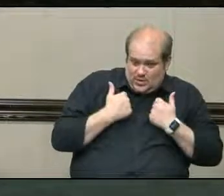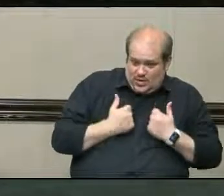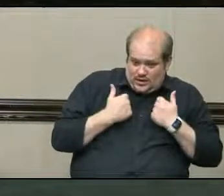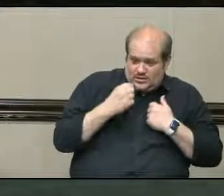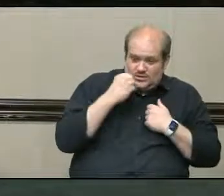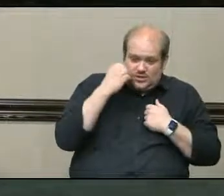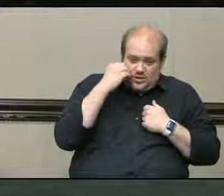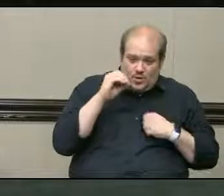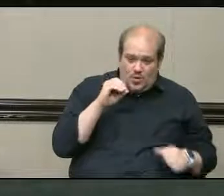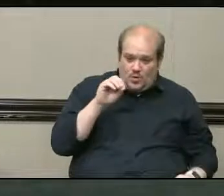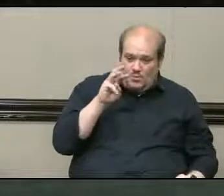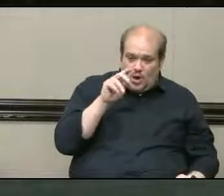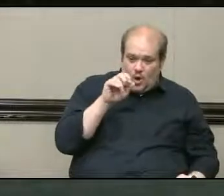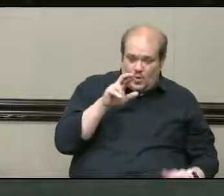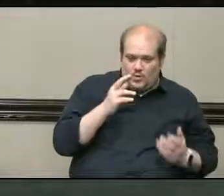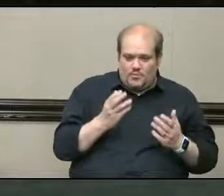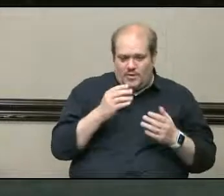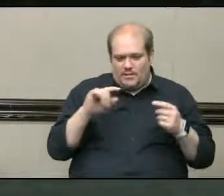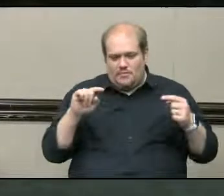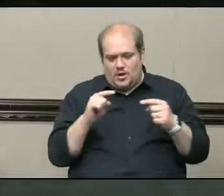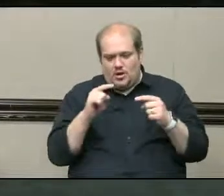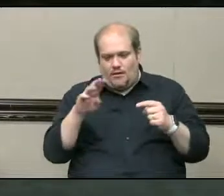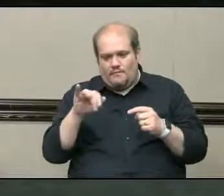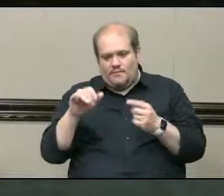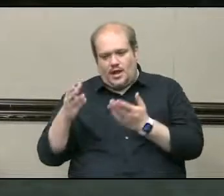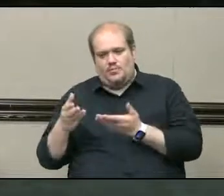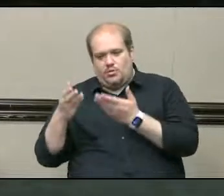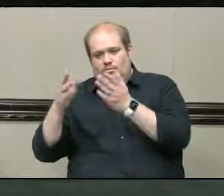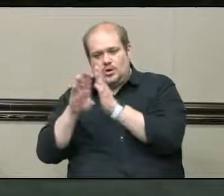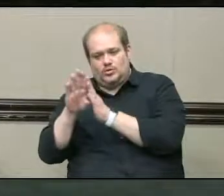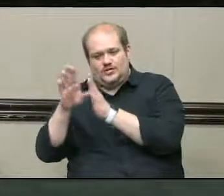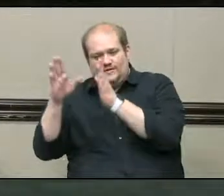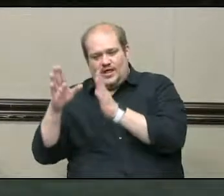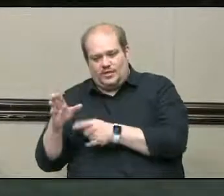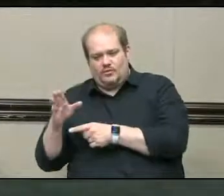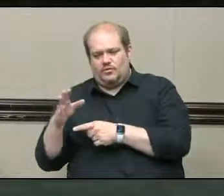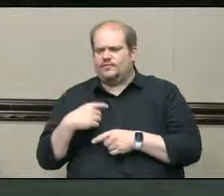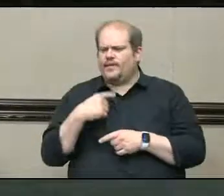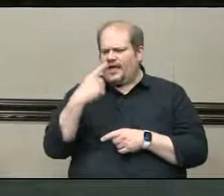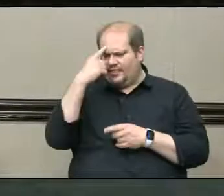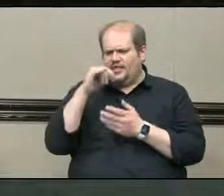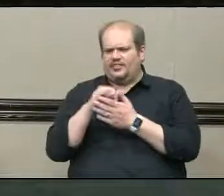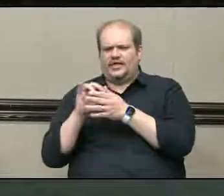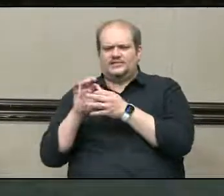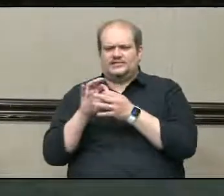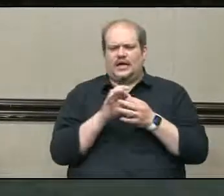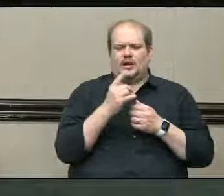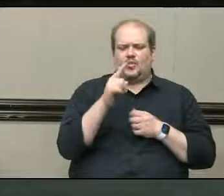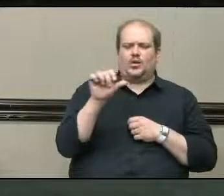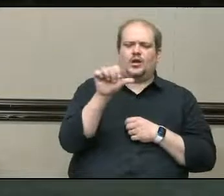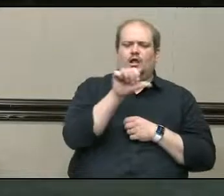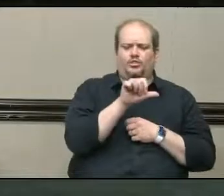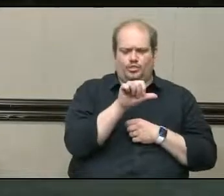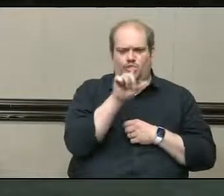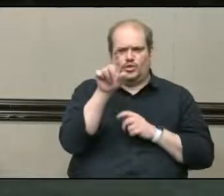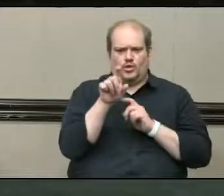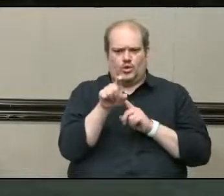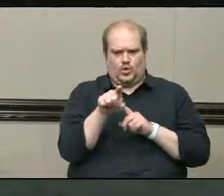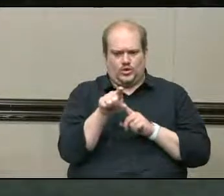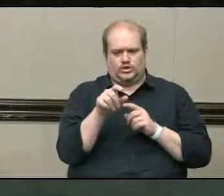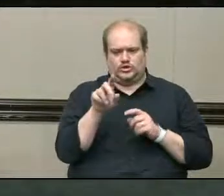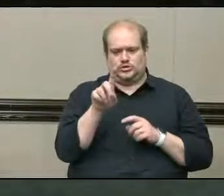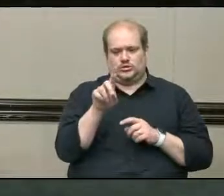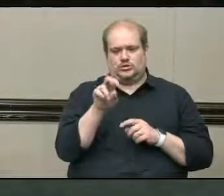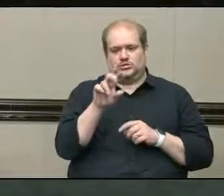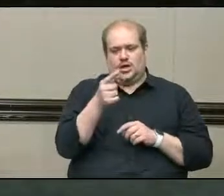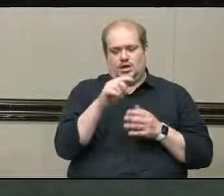and homeowners who may be harmed by proposals of developers? And I think that also ties to one of other thing that